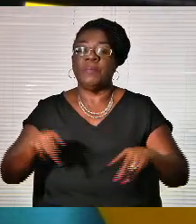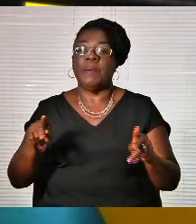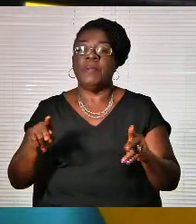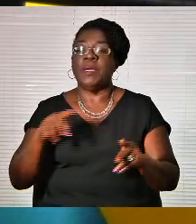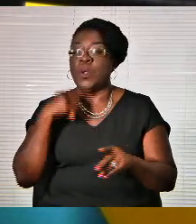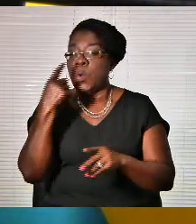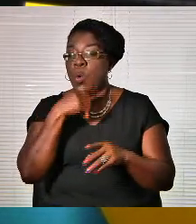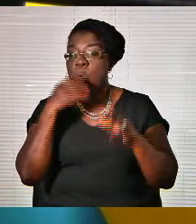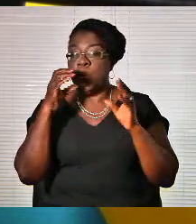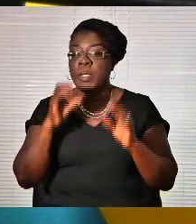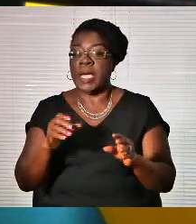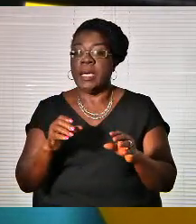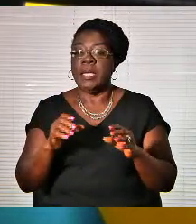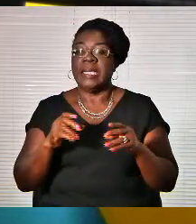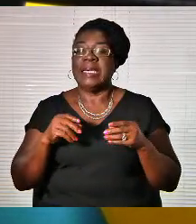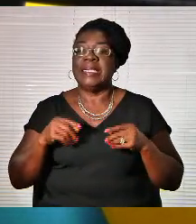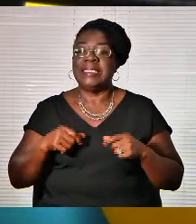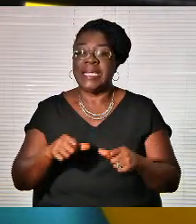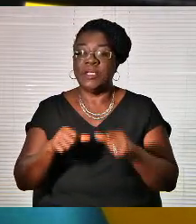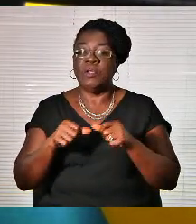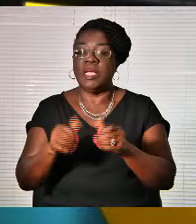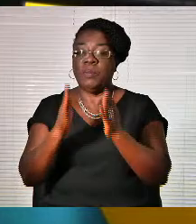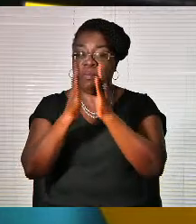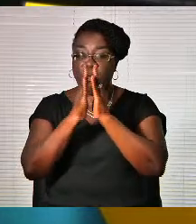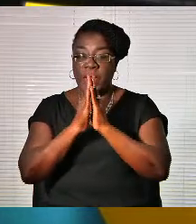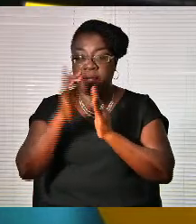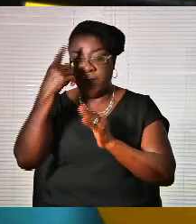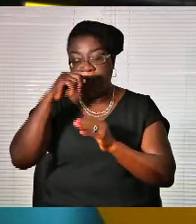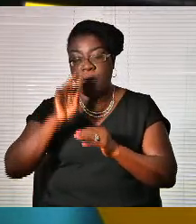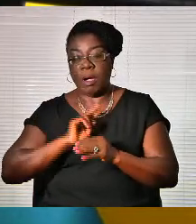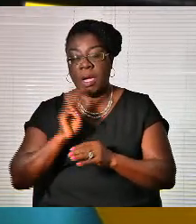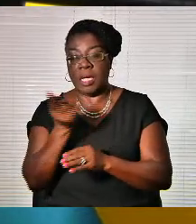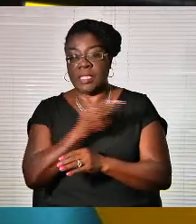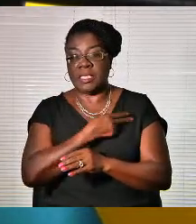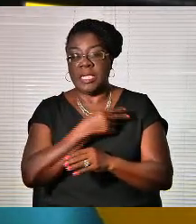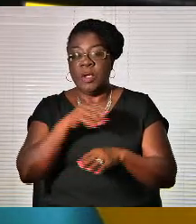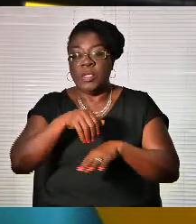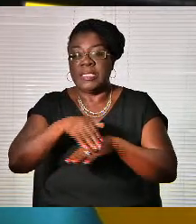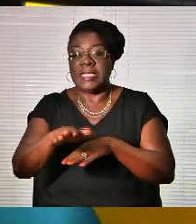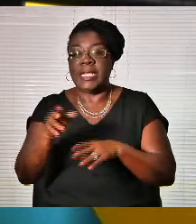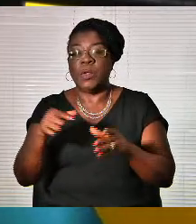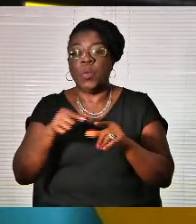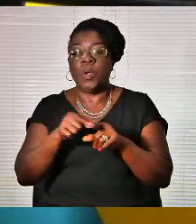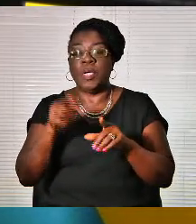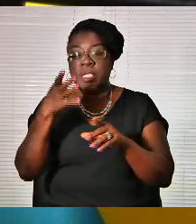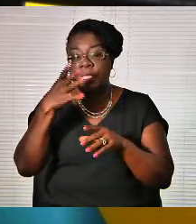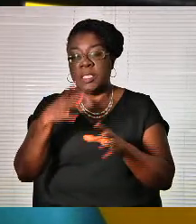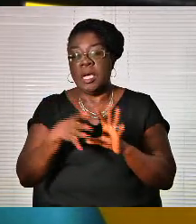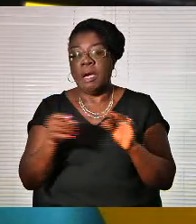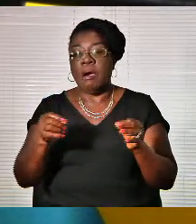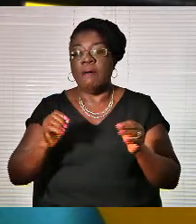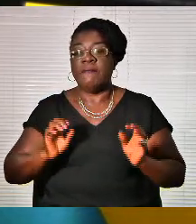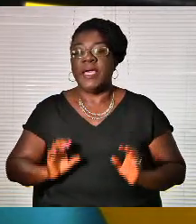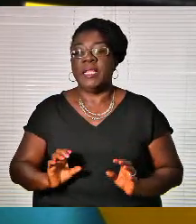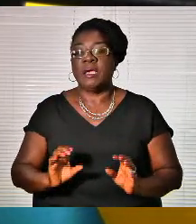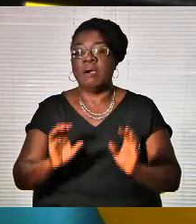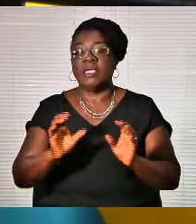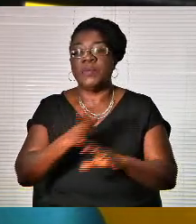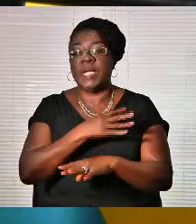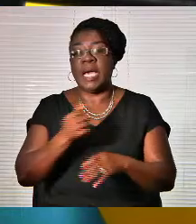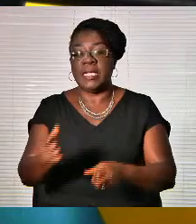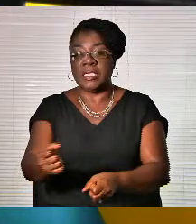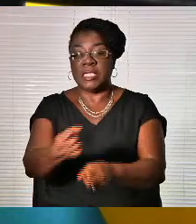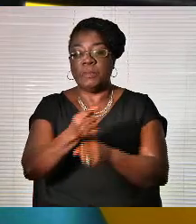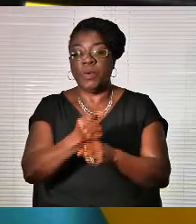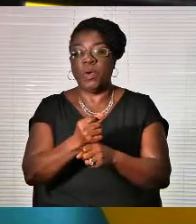us, send words of encouragement and support. We ask the public to continue to routinely follow